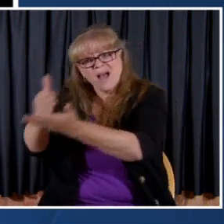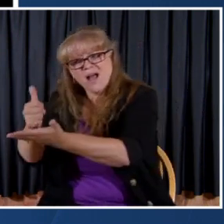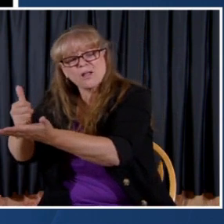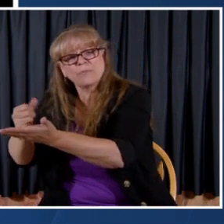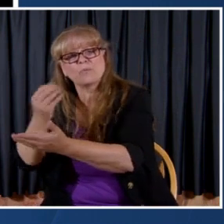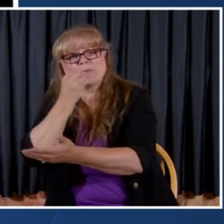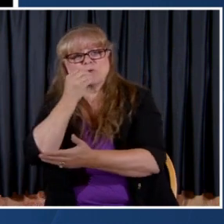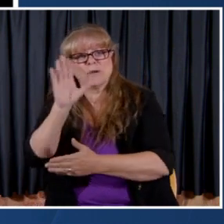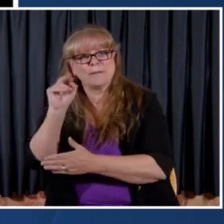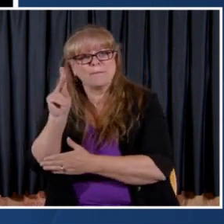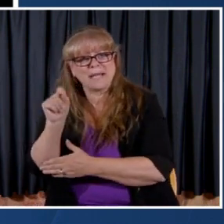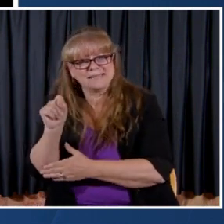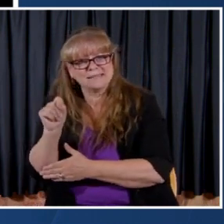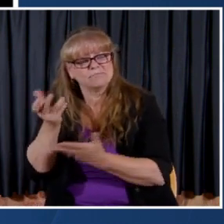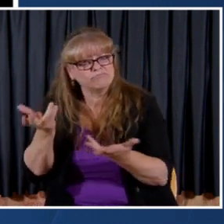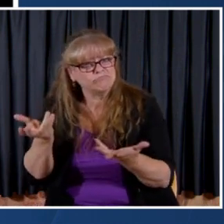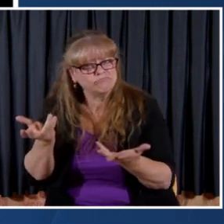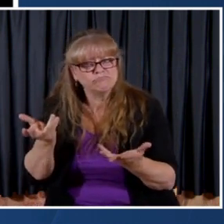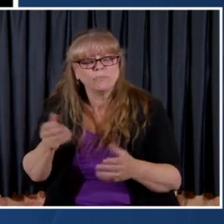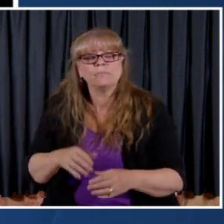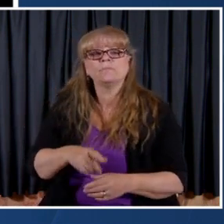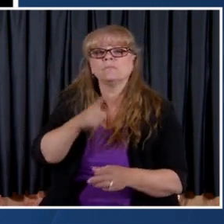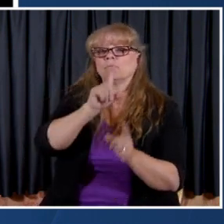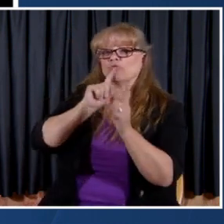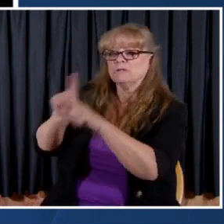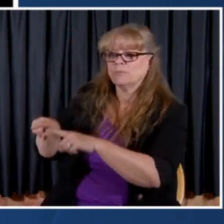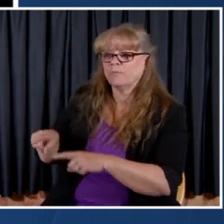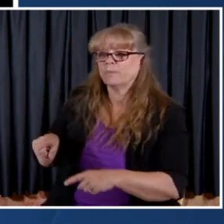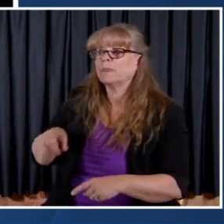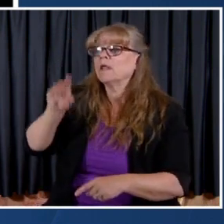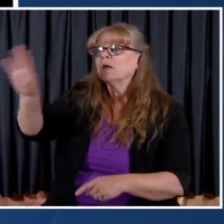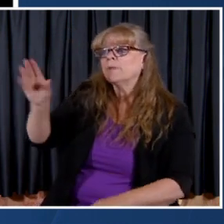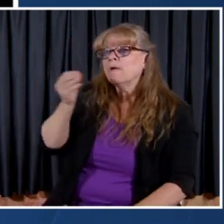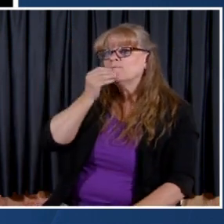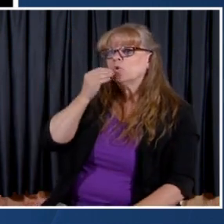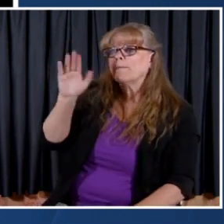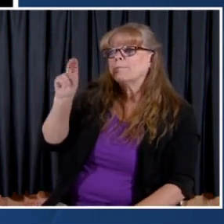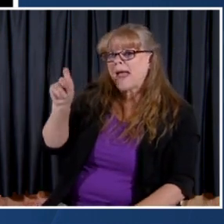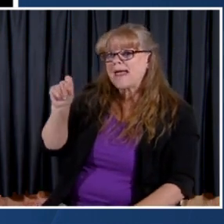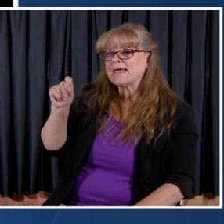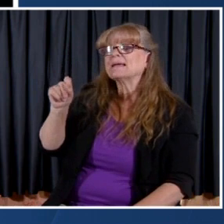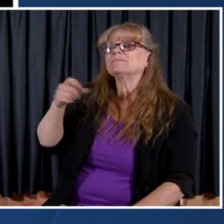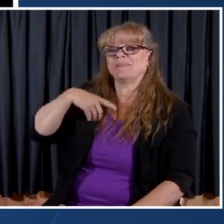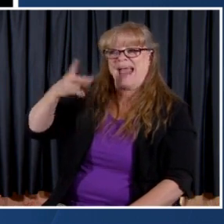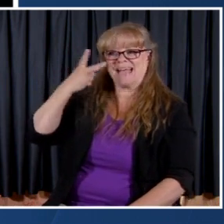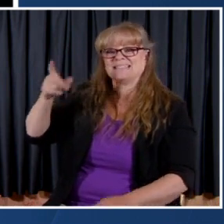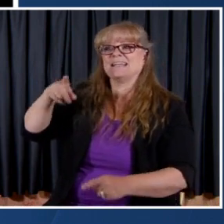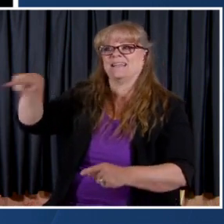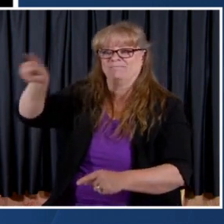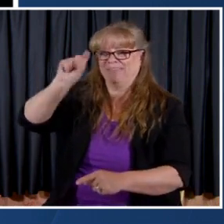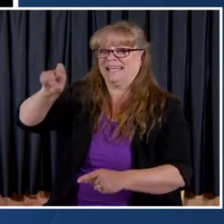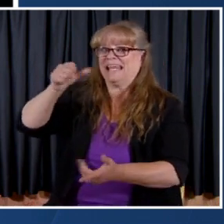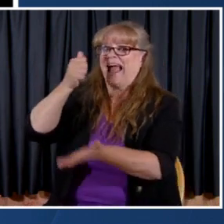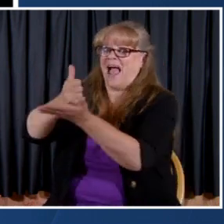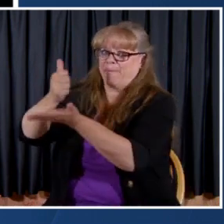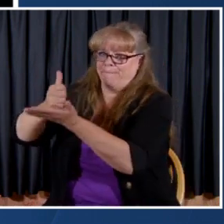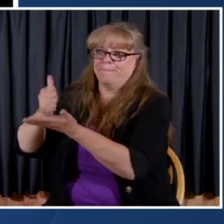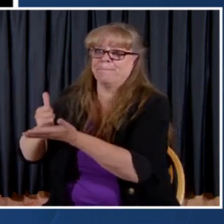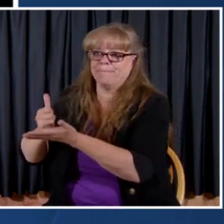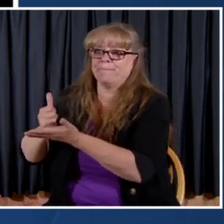increased demand. We are working with them through Department of Human Services and Michelle Barnes, which prior to joining